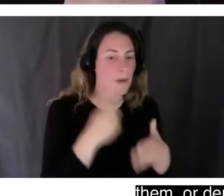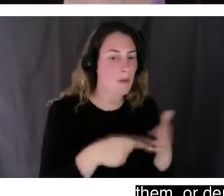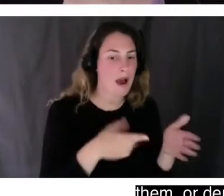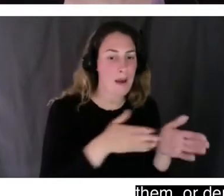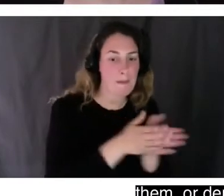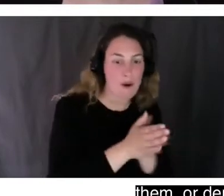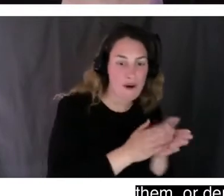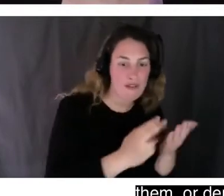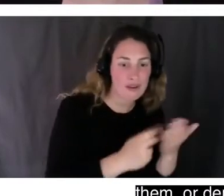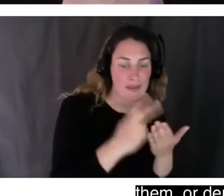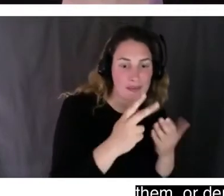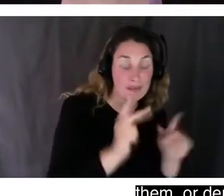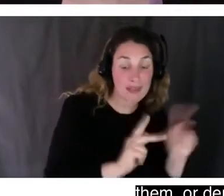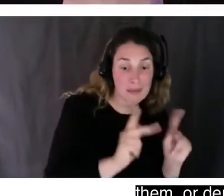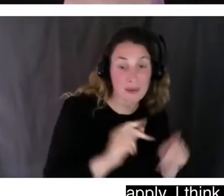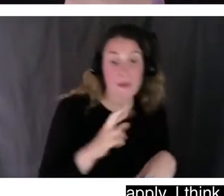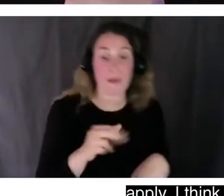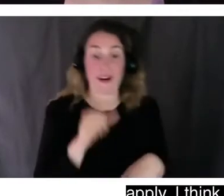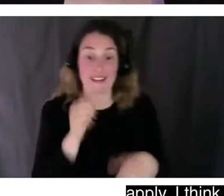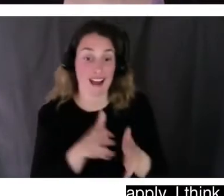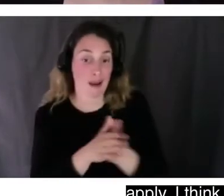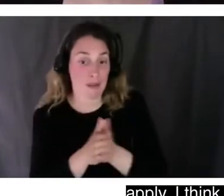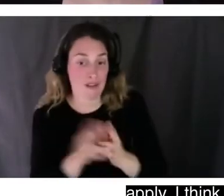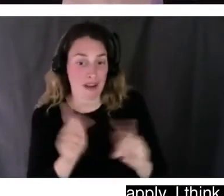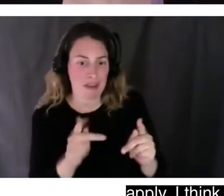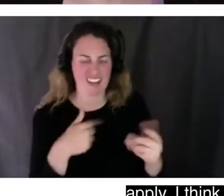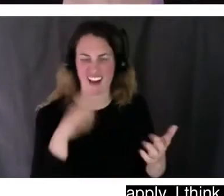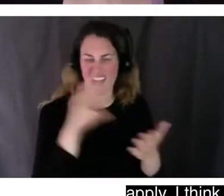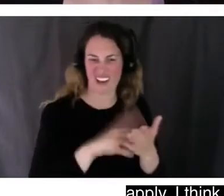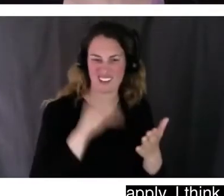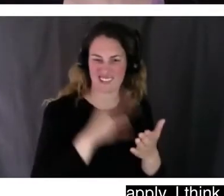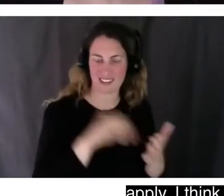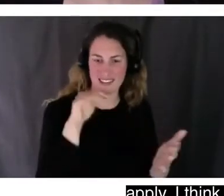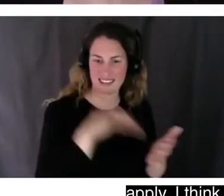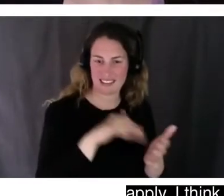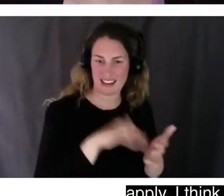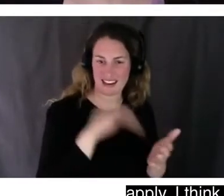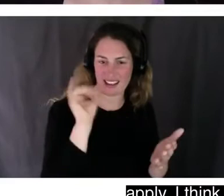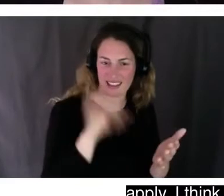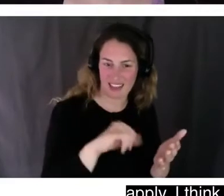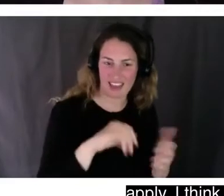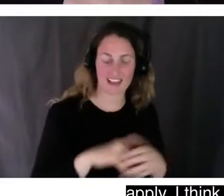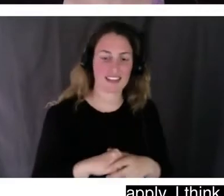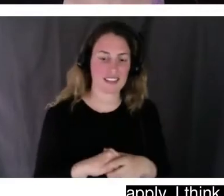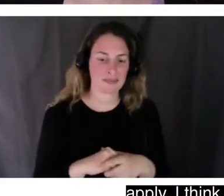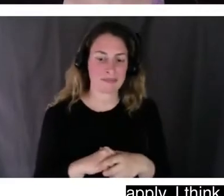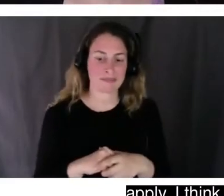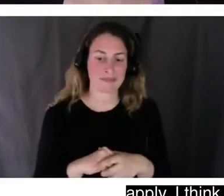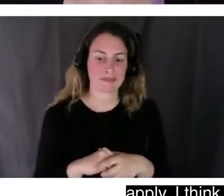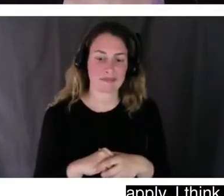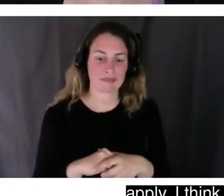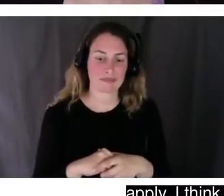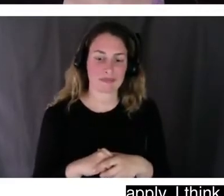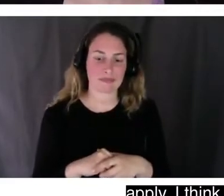them or demotivates them, and I apply, I think, common